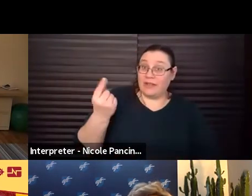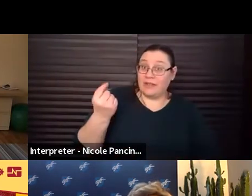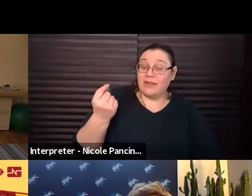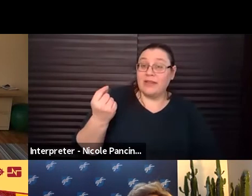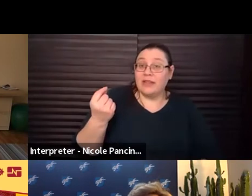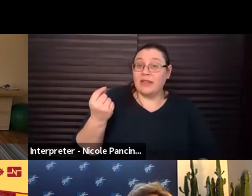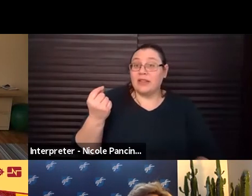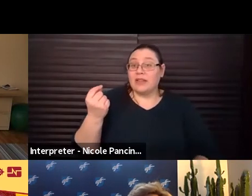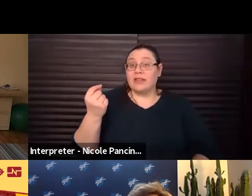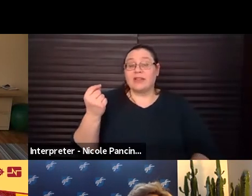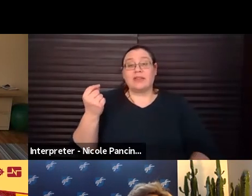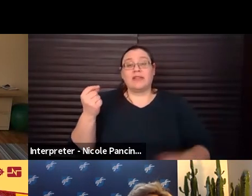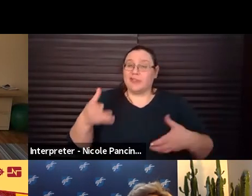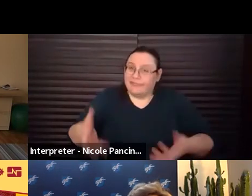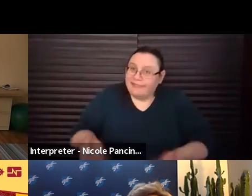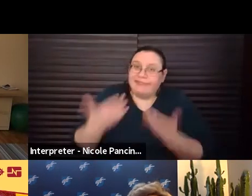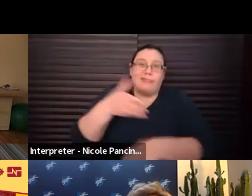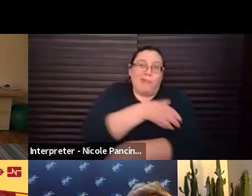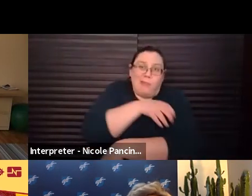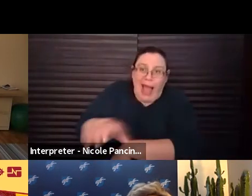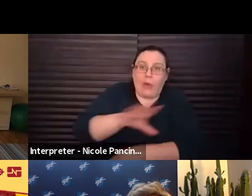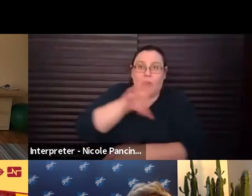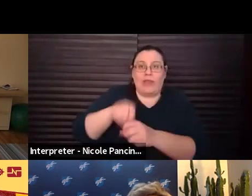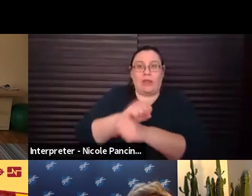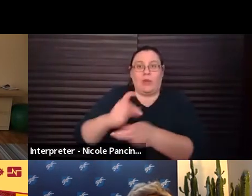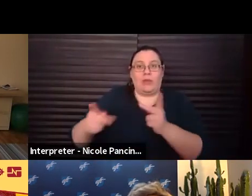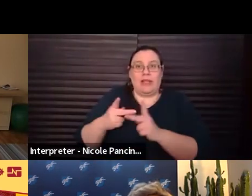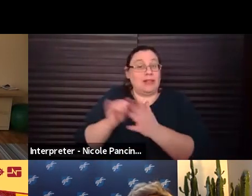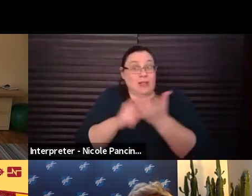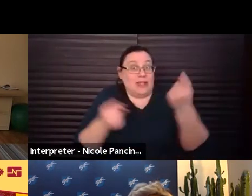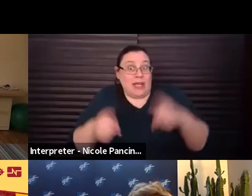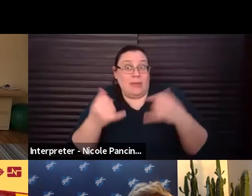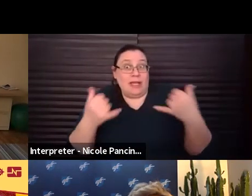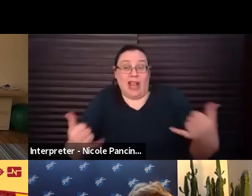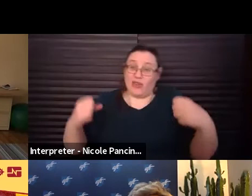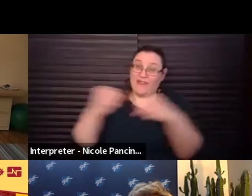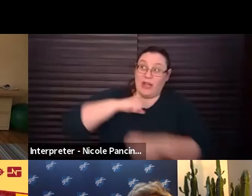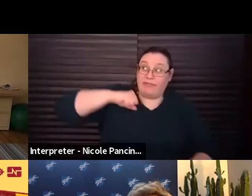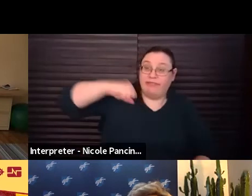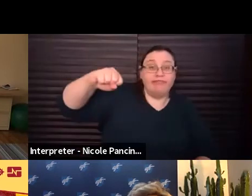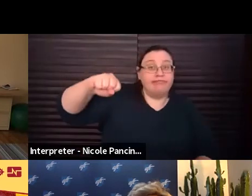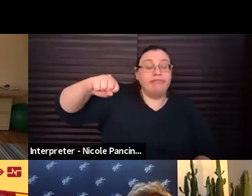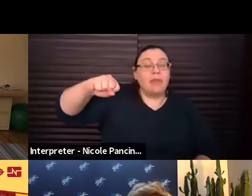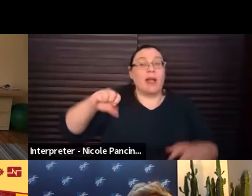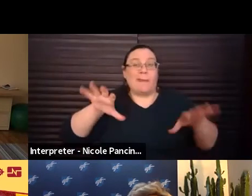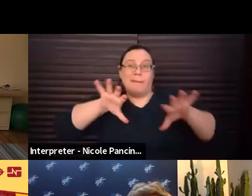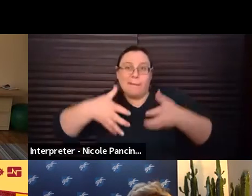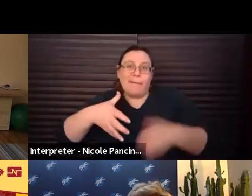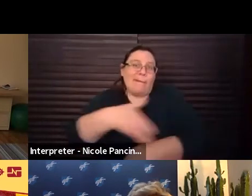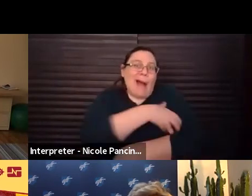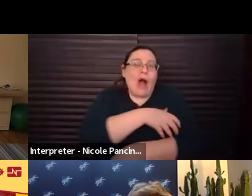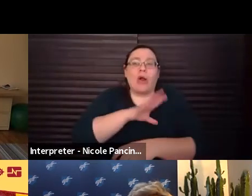build power in our workplaces. That's what we're doing now in terms of fighting back. But power in our workplaces, in our communities,